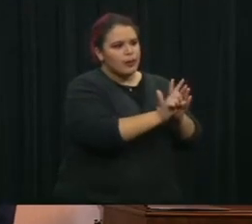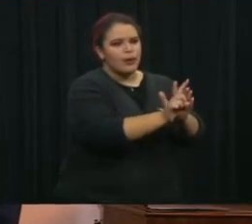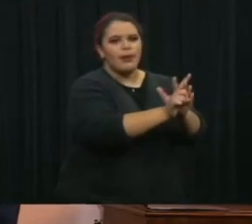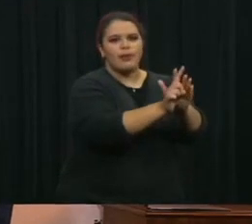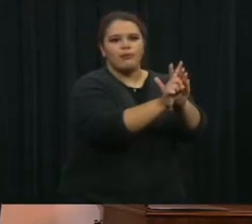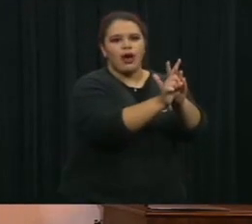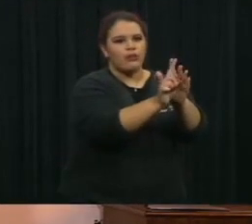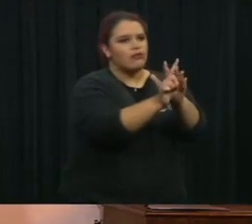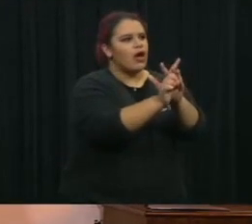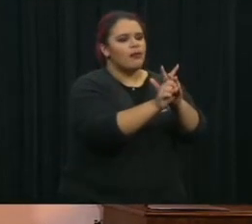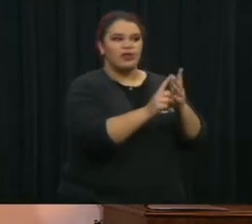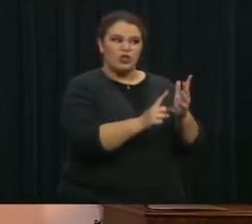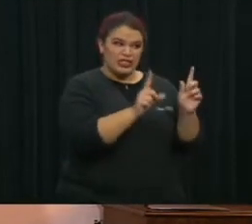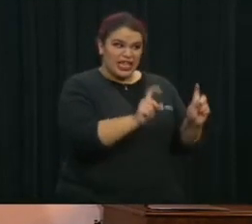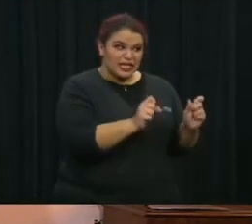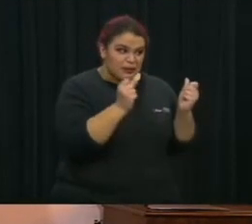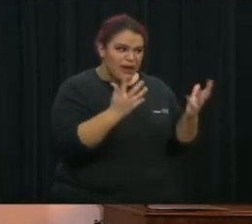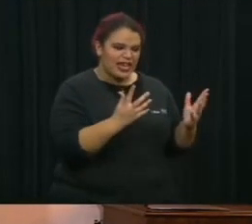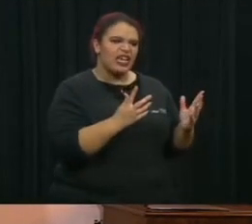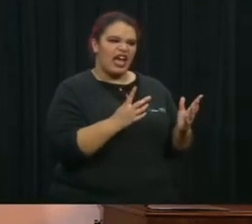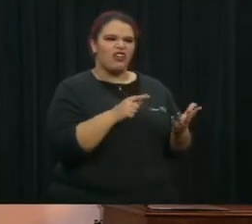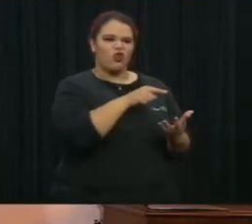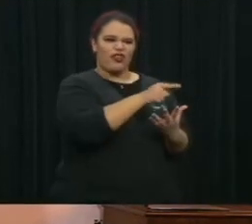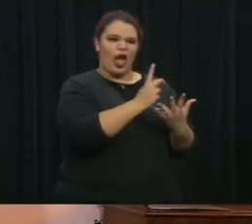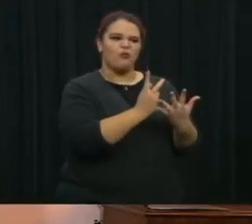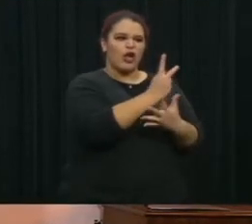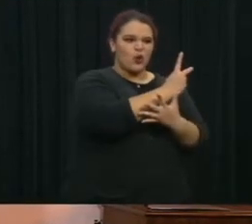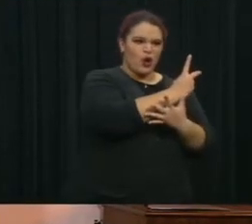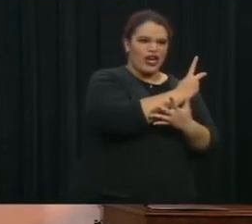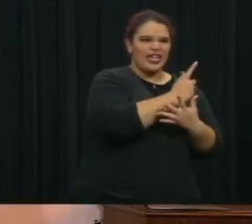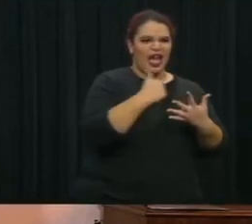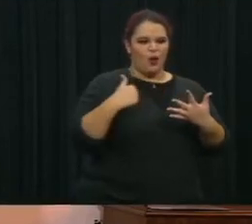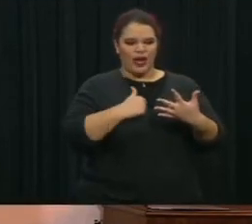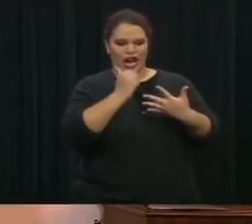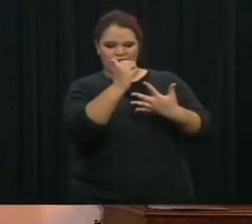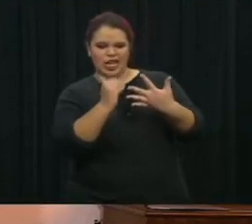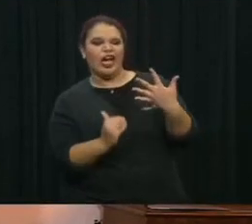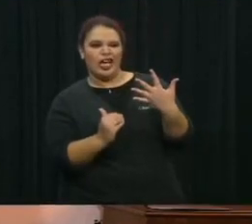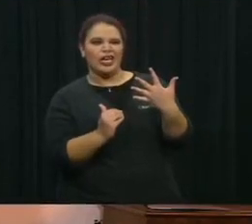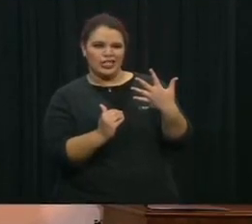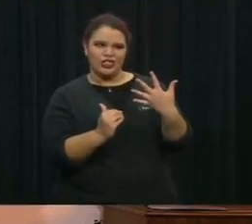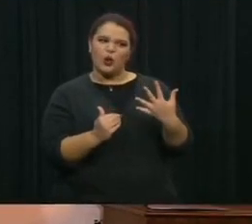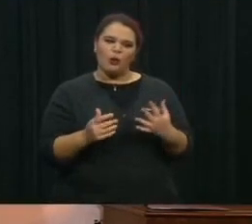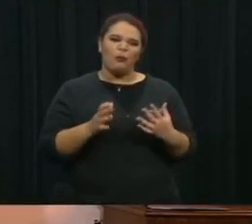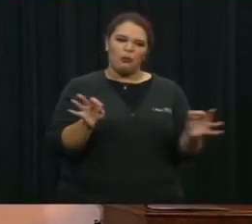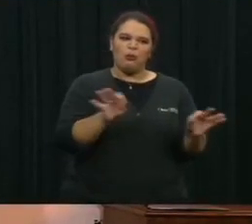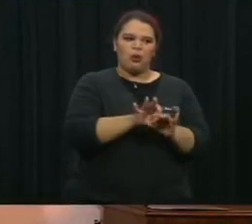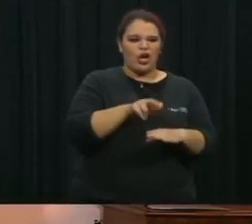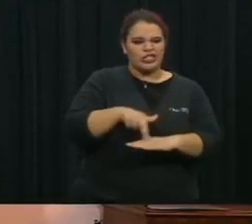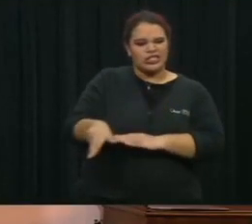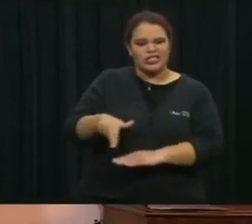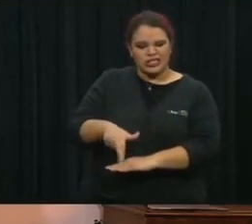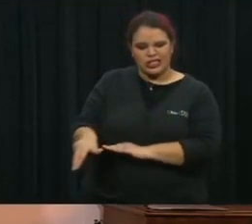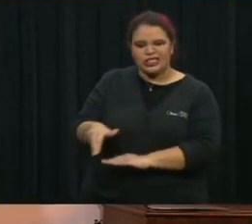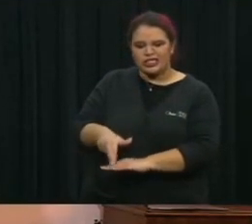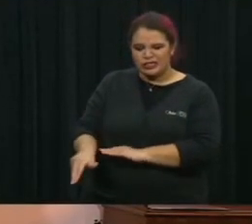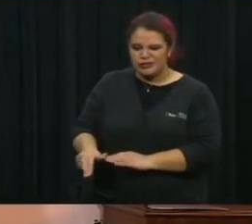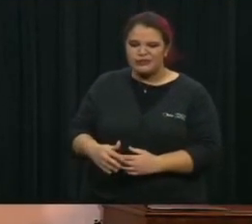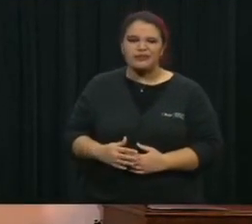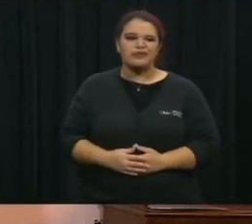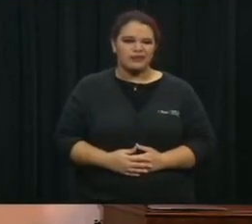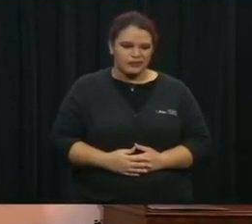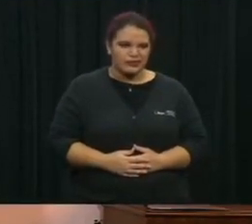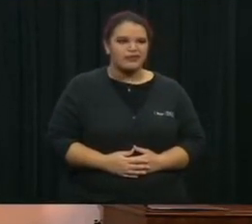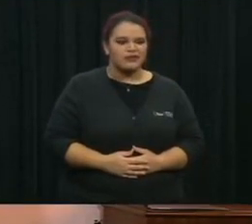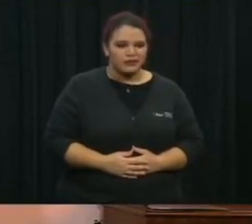everywhere. This community spread is everywhere, and we can't show you a number of cases that we haven't been able to show. So it's really important to